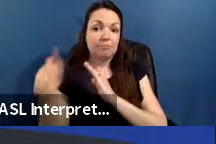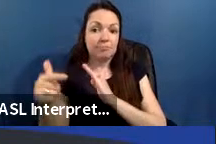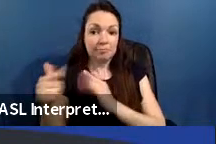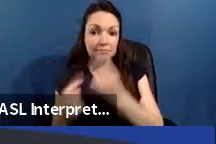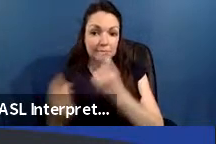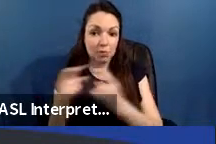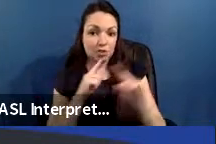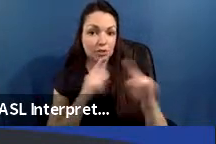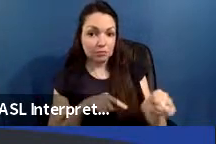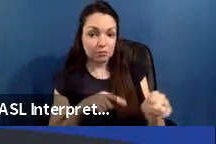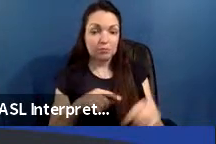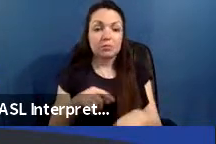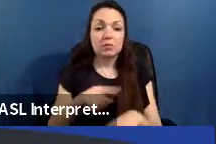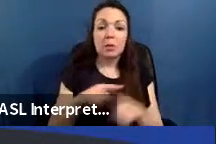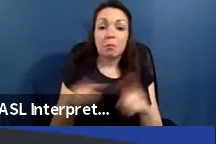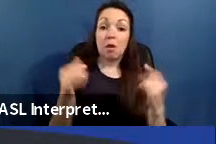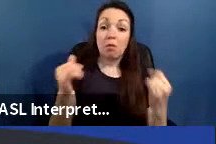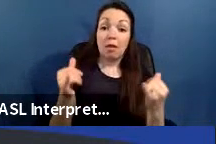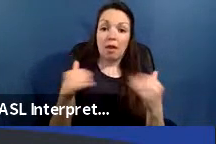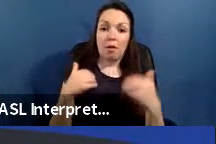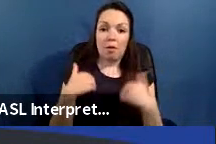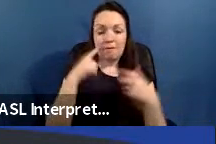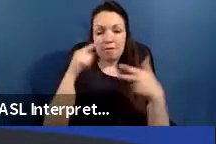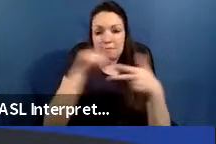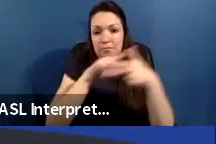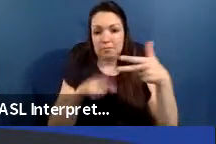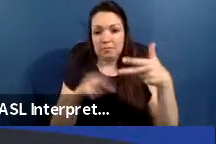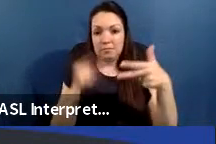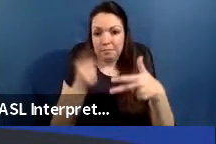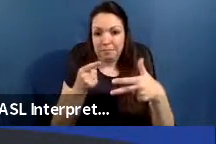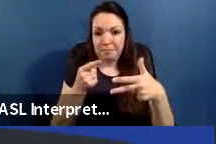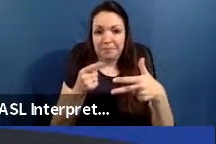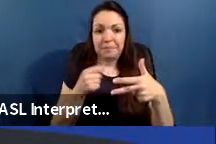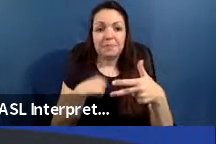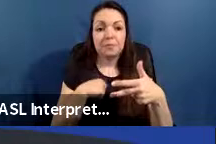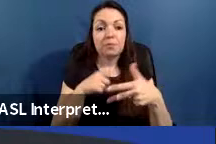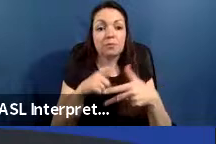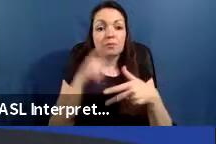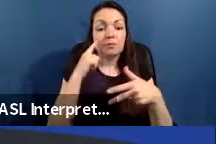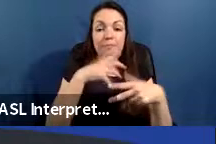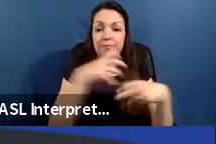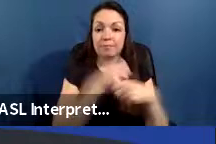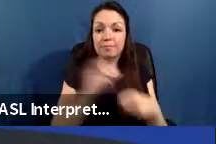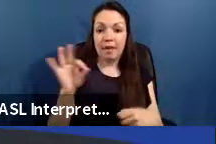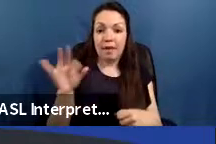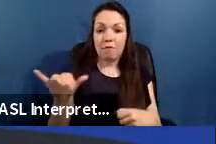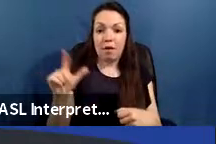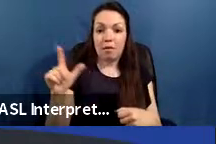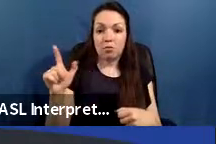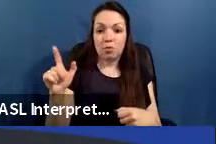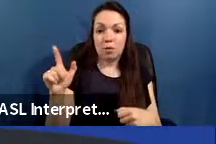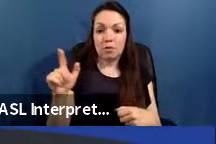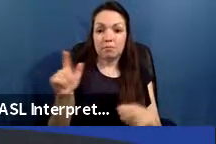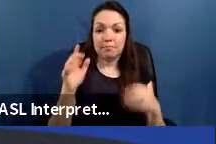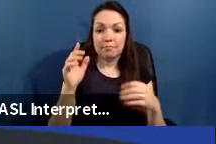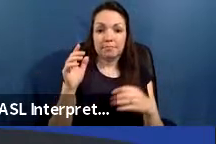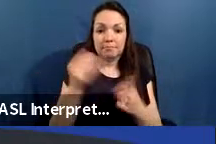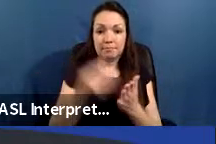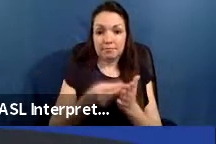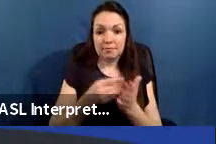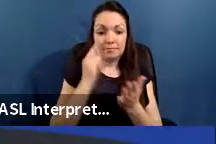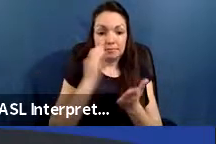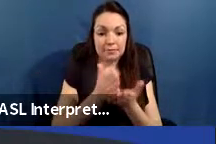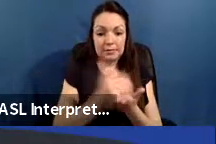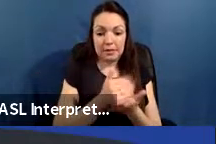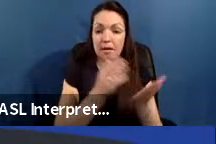have three central objectives. One is just to recap the FY21 capital planning process